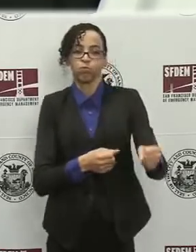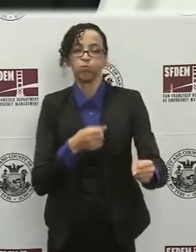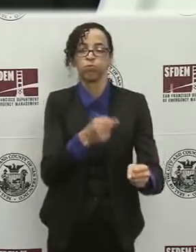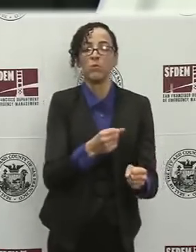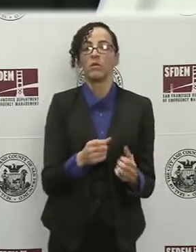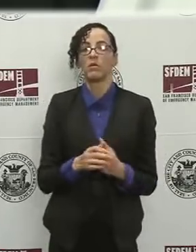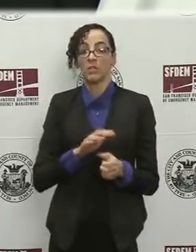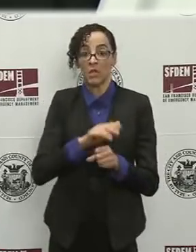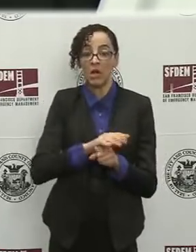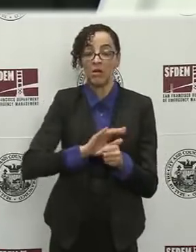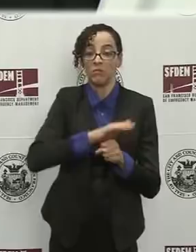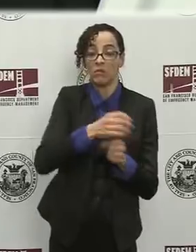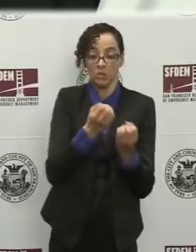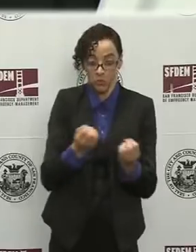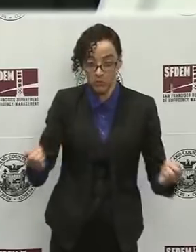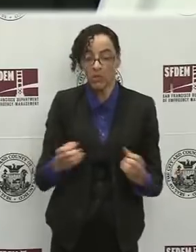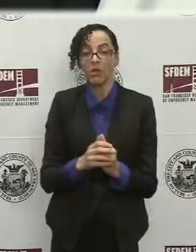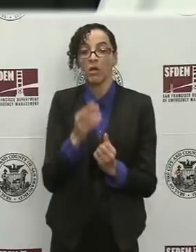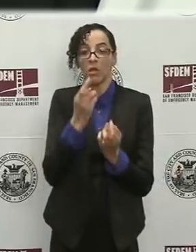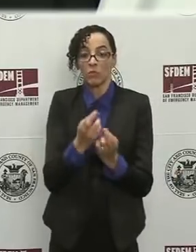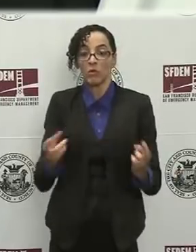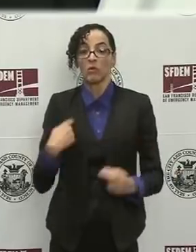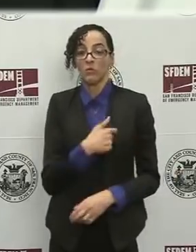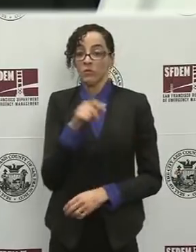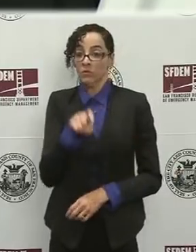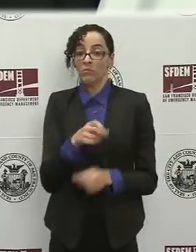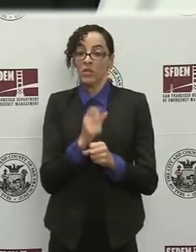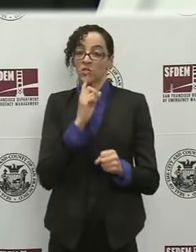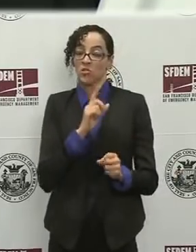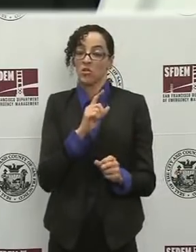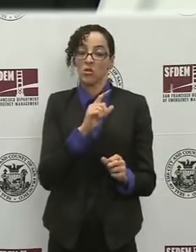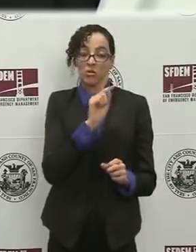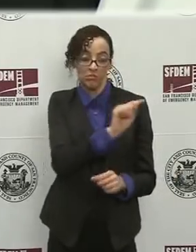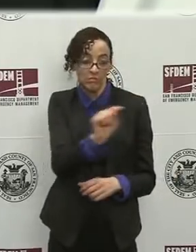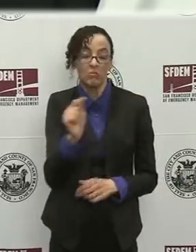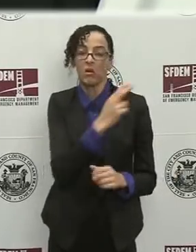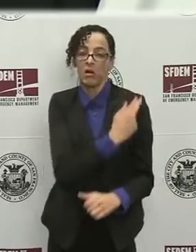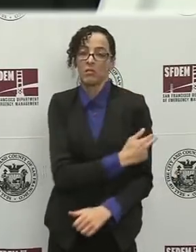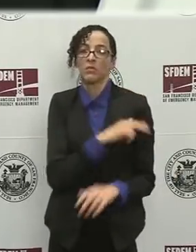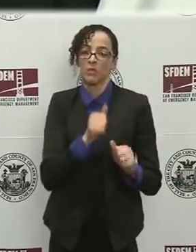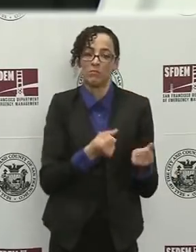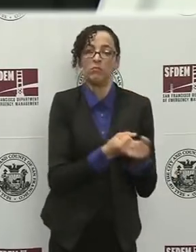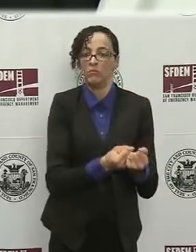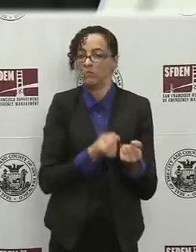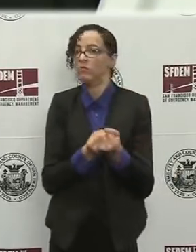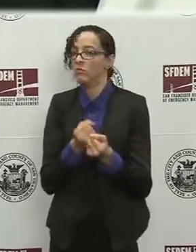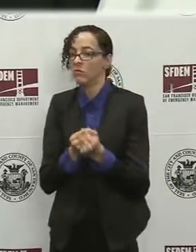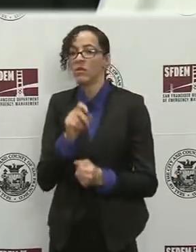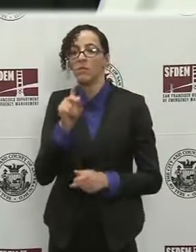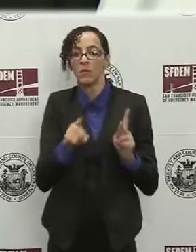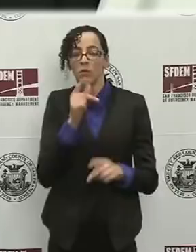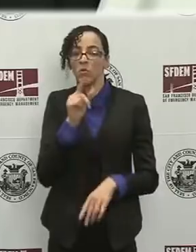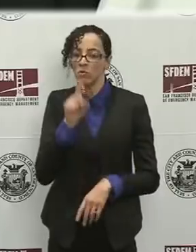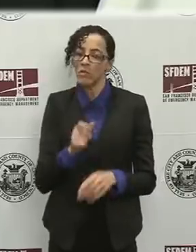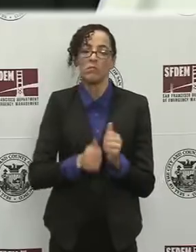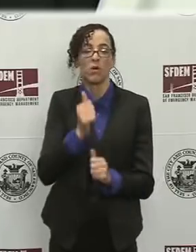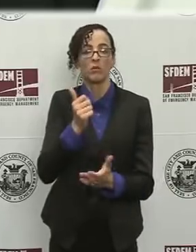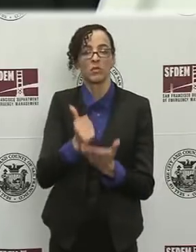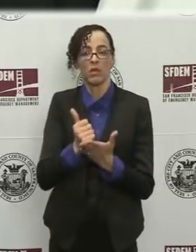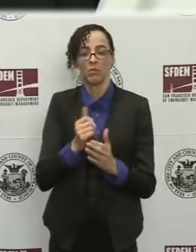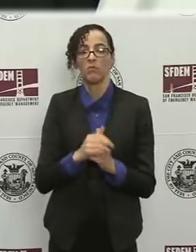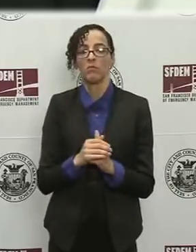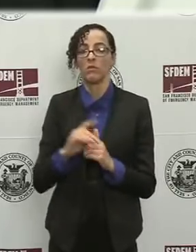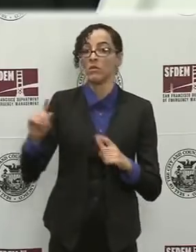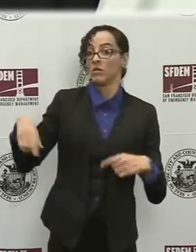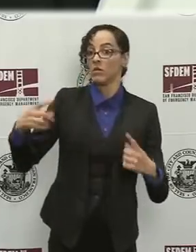that this hospital is able to support the people that we know need it the most. All along that we have said